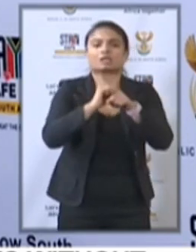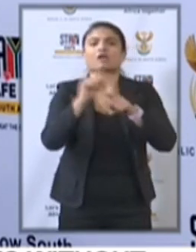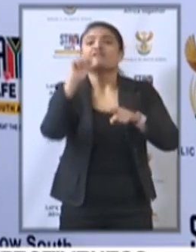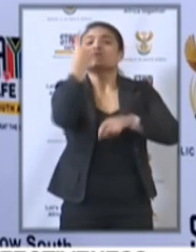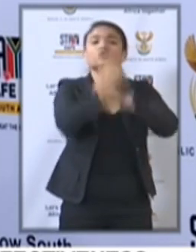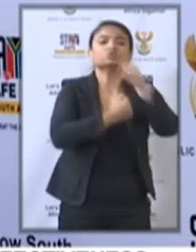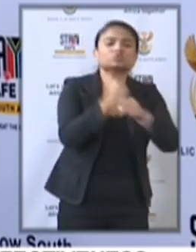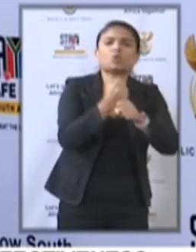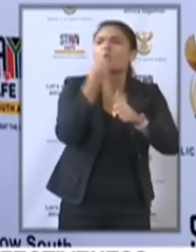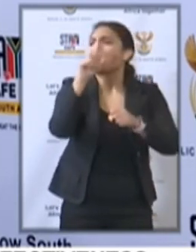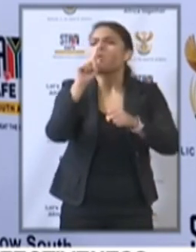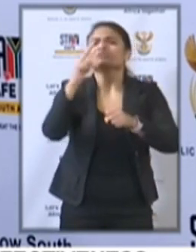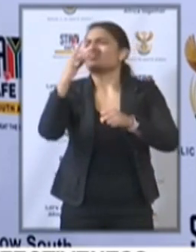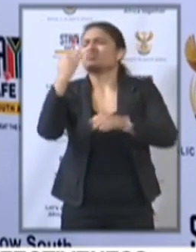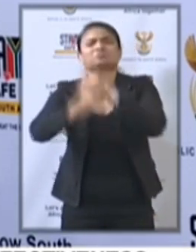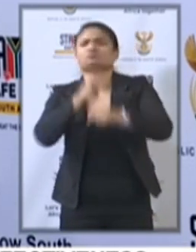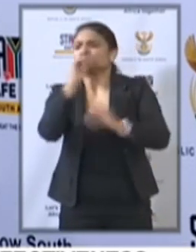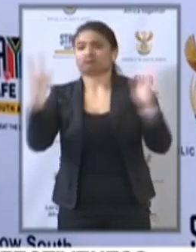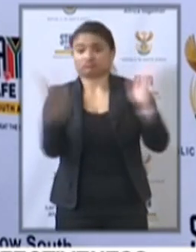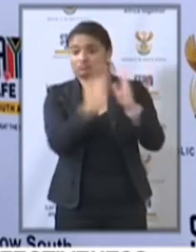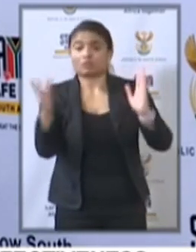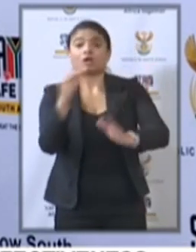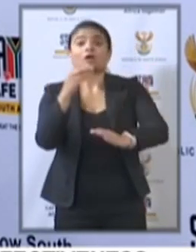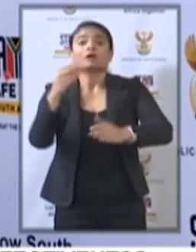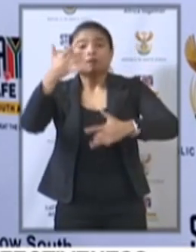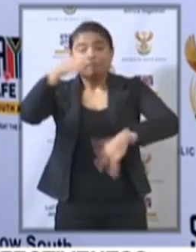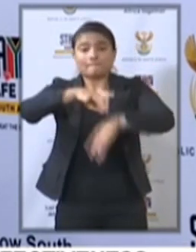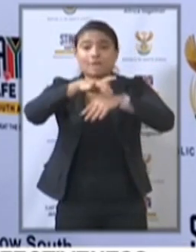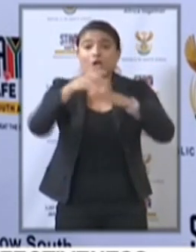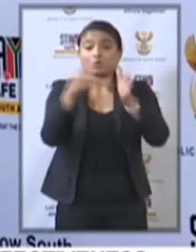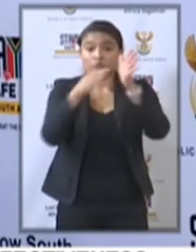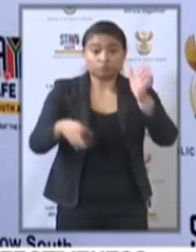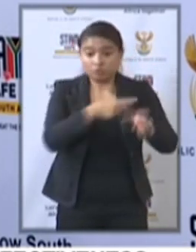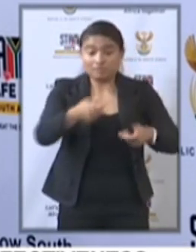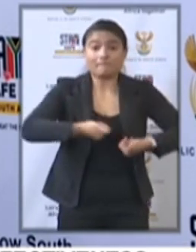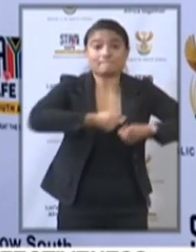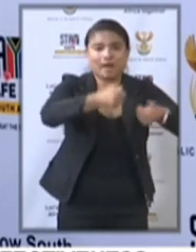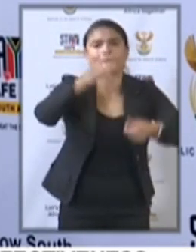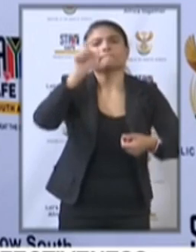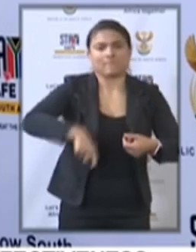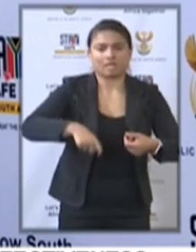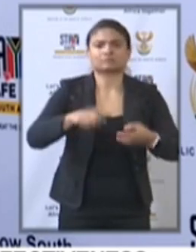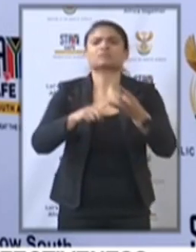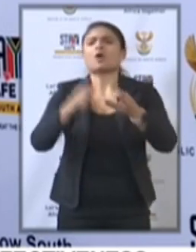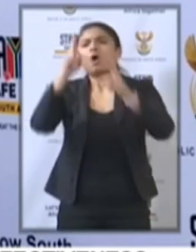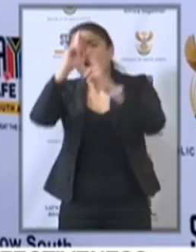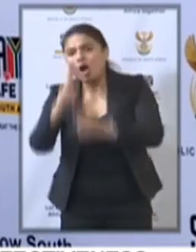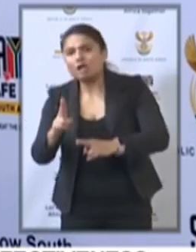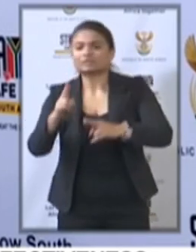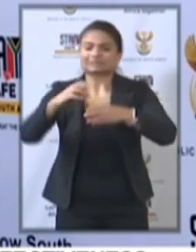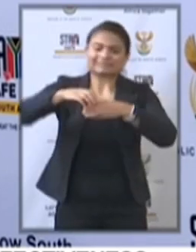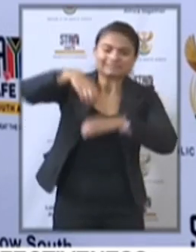who require laboratory equipment and other technical equipment to undertake their studies.